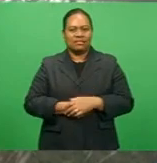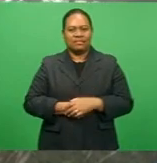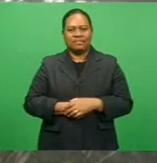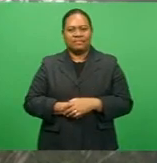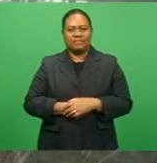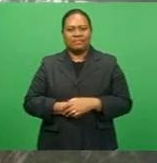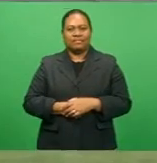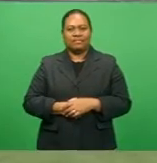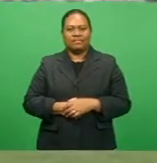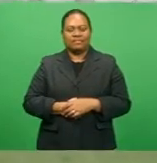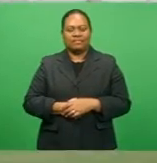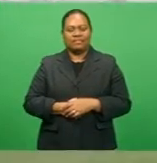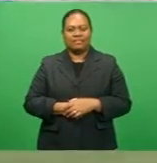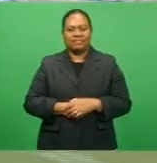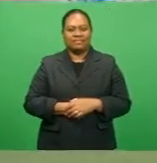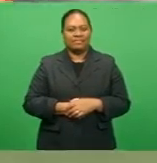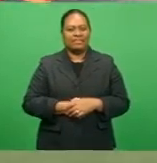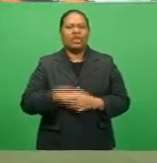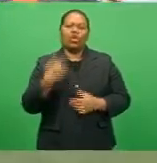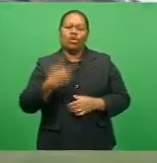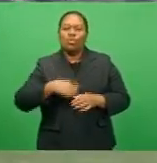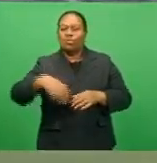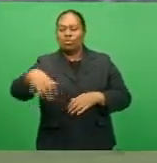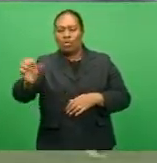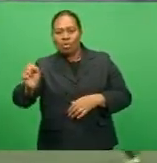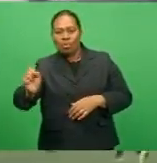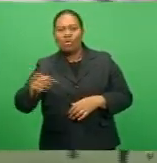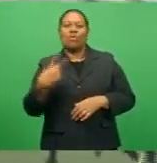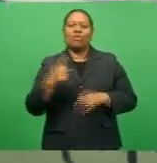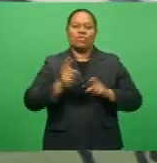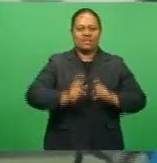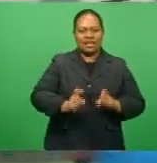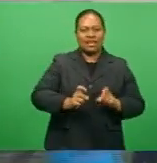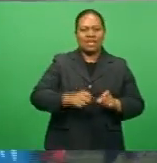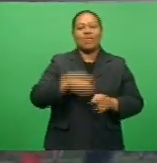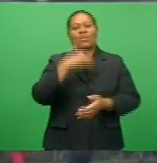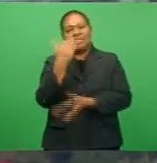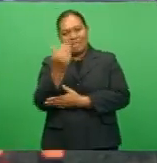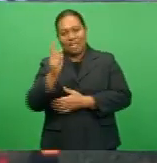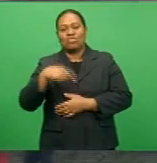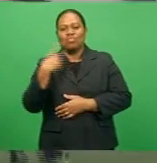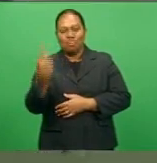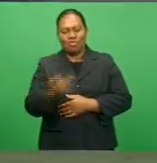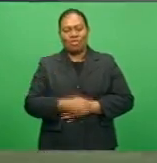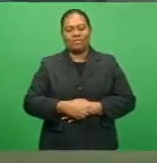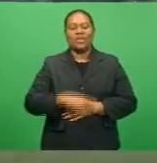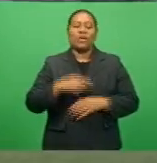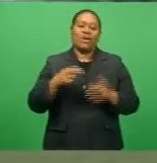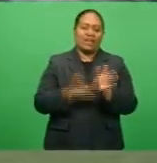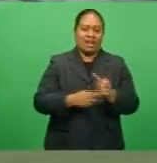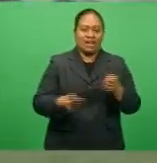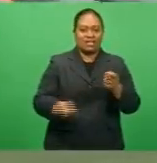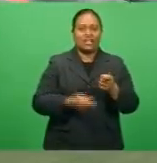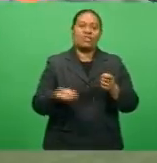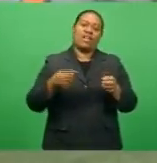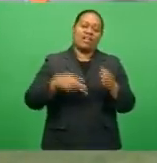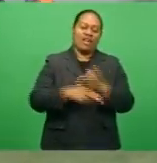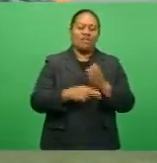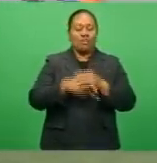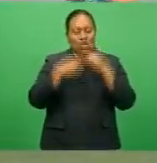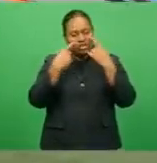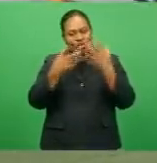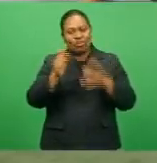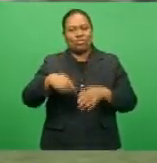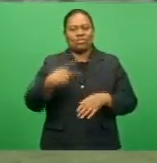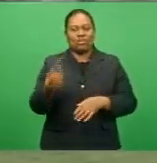make the supporters proud. Who stays and who goes will be known after 7 p.m. tomorrow when Nasinu takes on Navua at the Uprising Sports